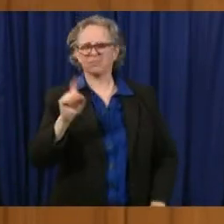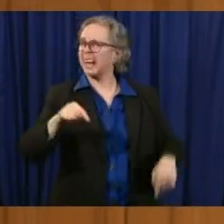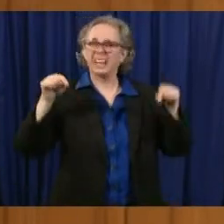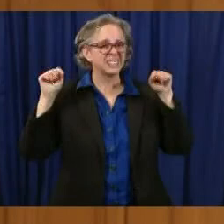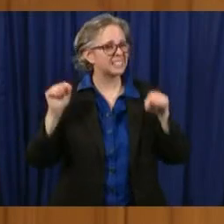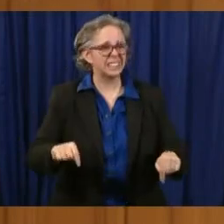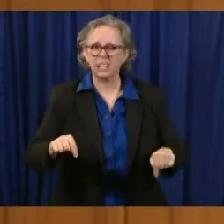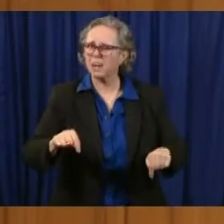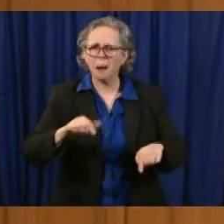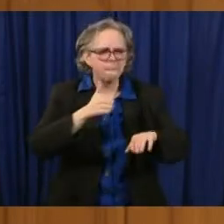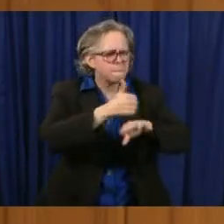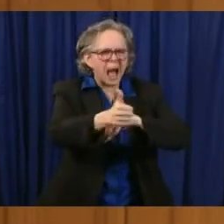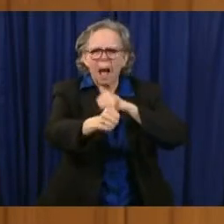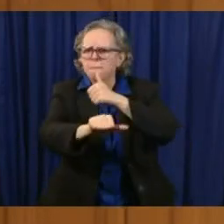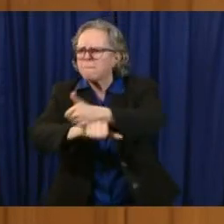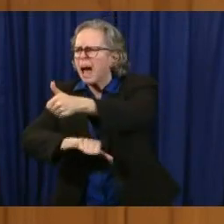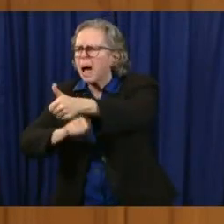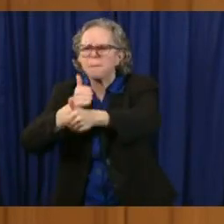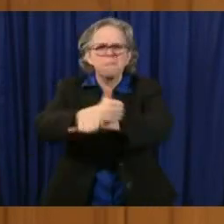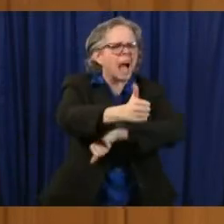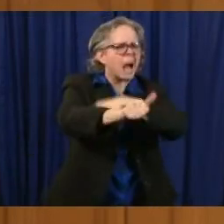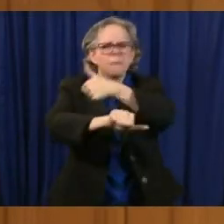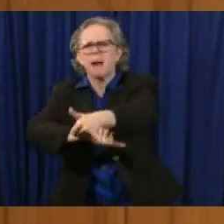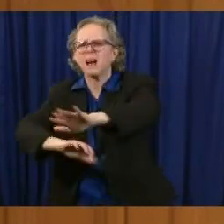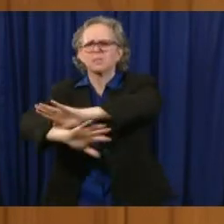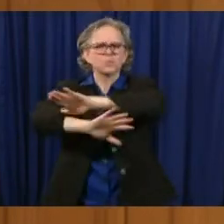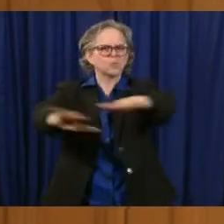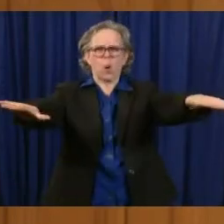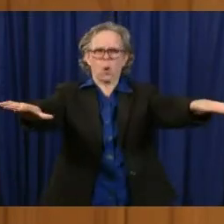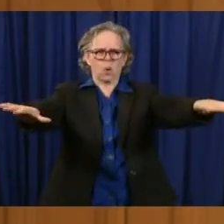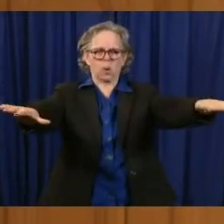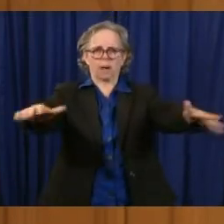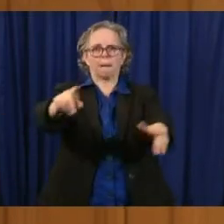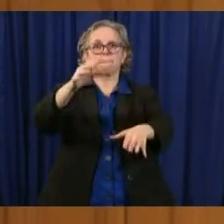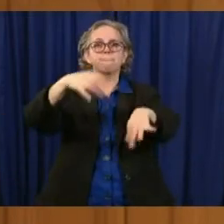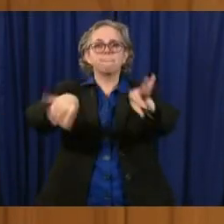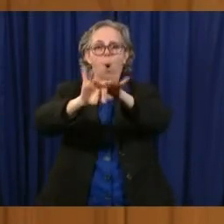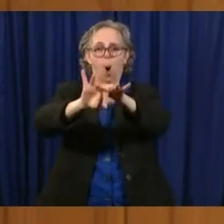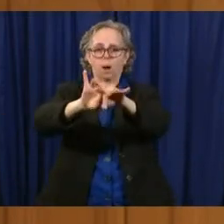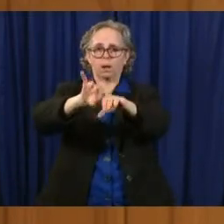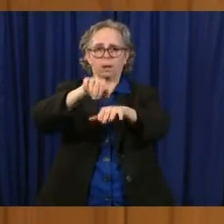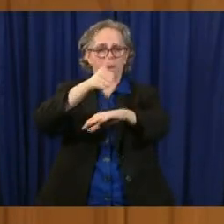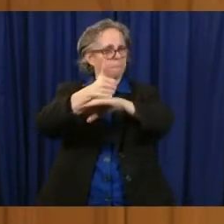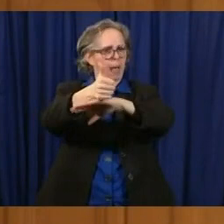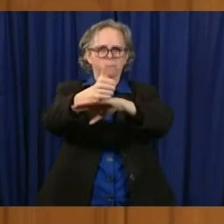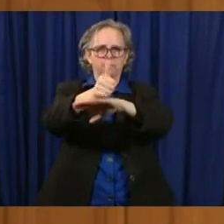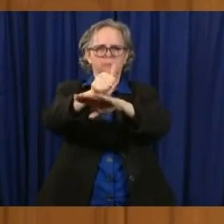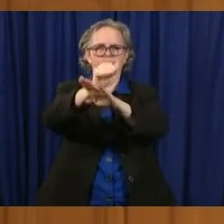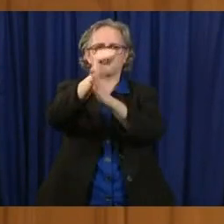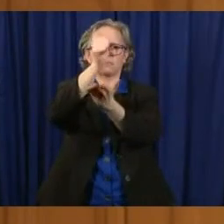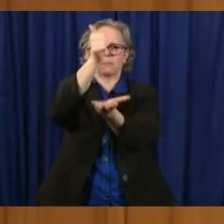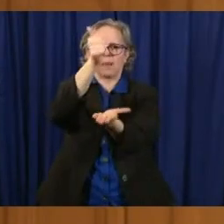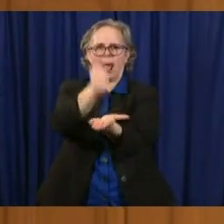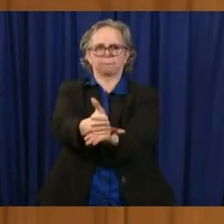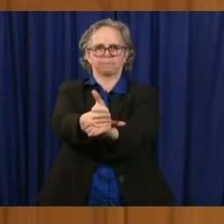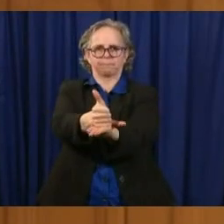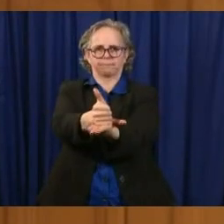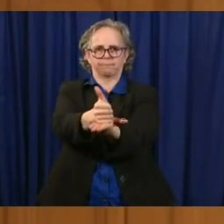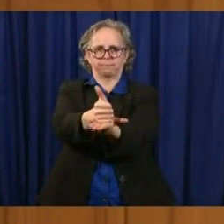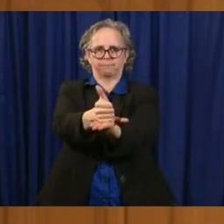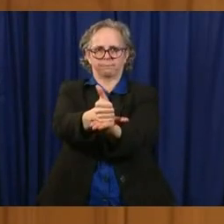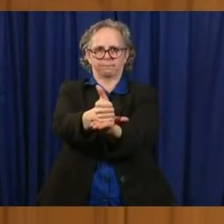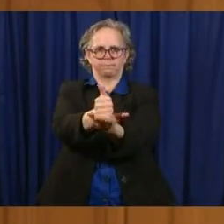that. This is about how do we help game? How do we do more? How do we do better with what we have? And that's what we're